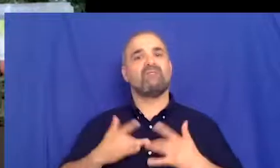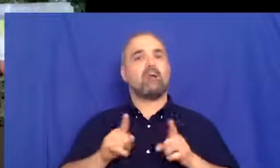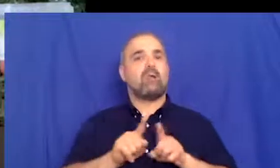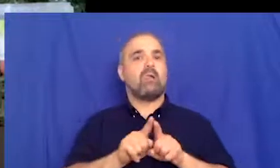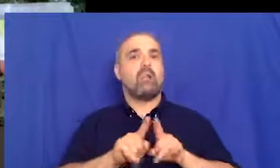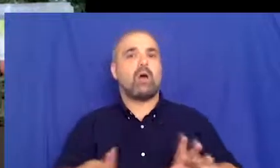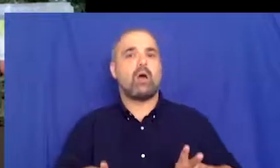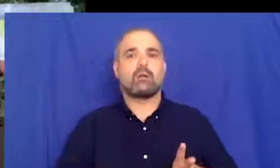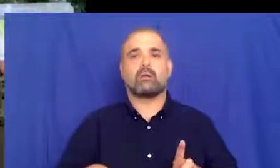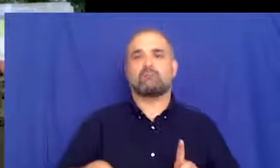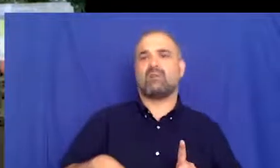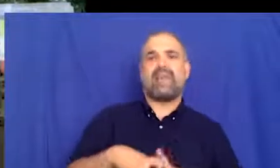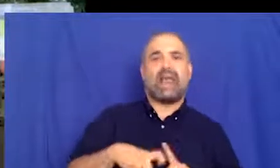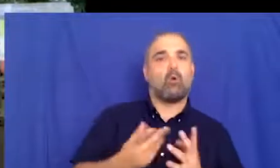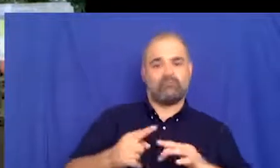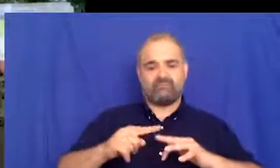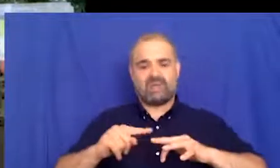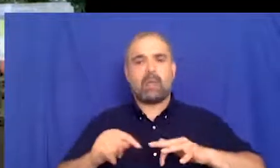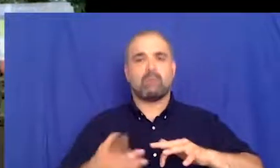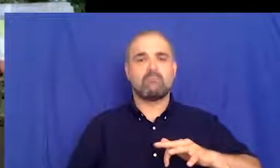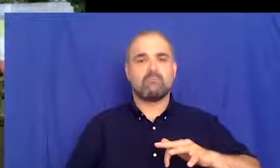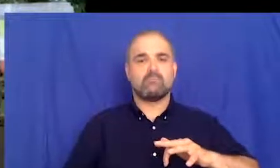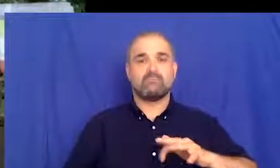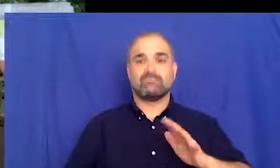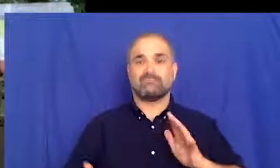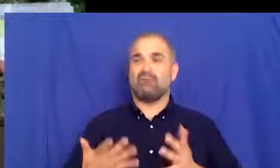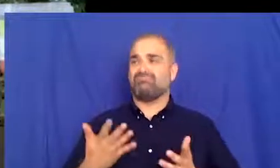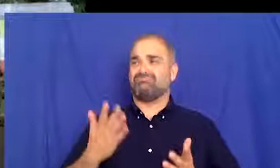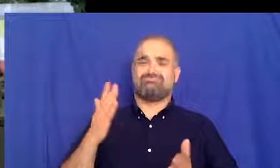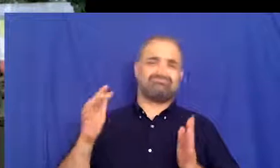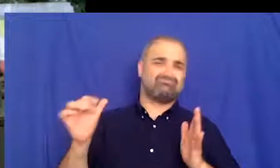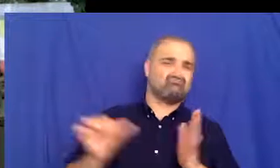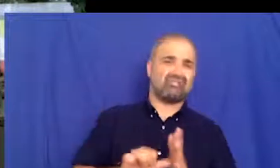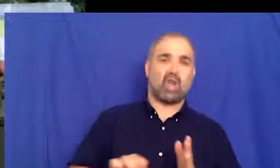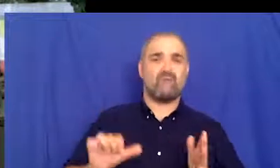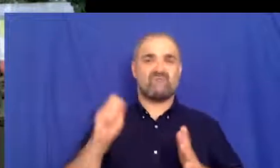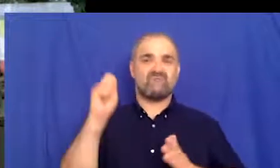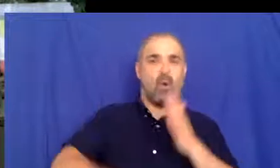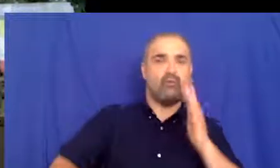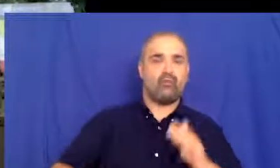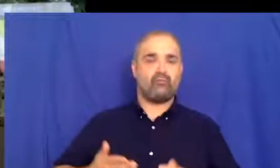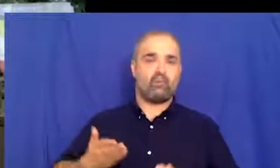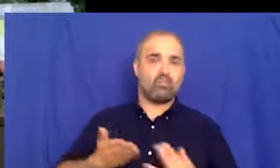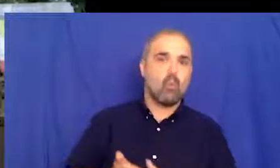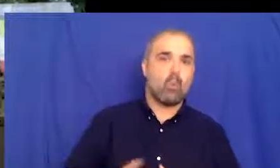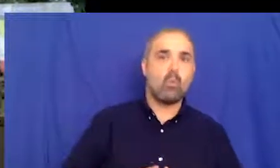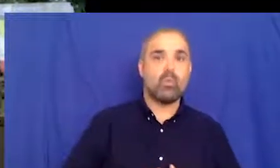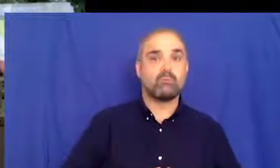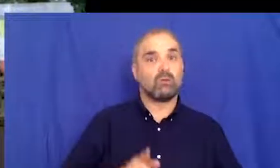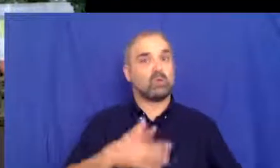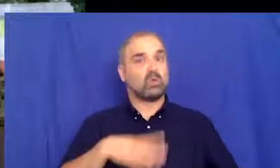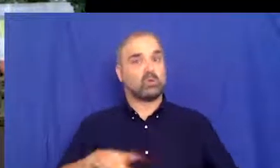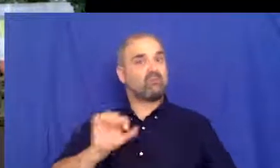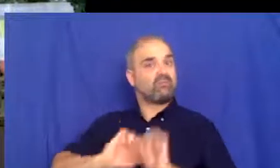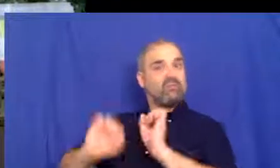feels a bit like a callus or a fingernail. But it is incredibly hard and incredibly tough to get through to him. So if he wanted to defend